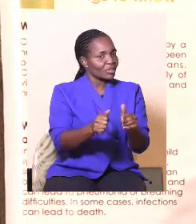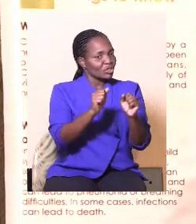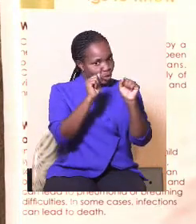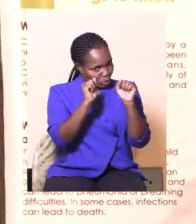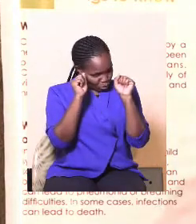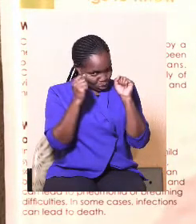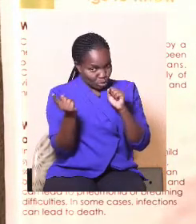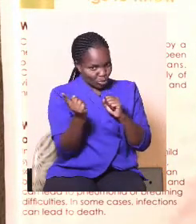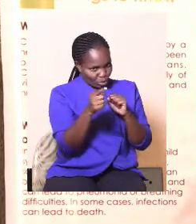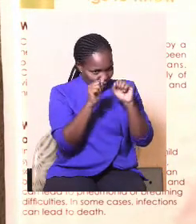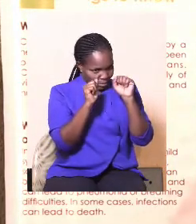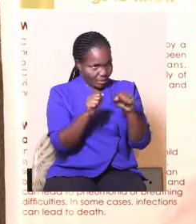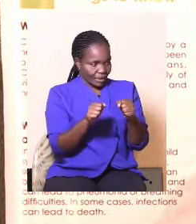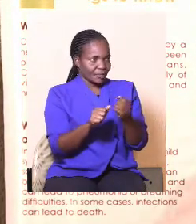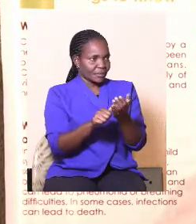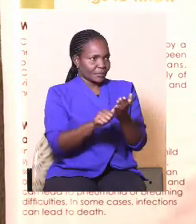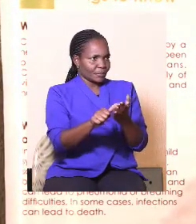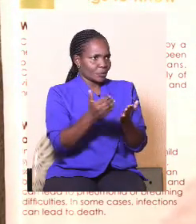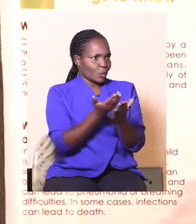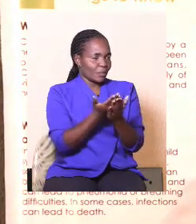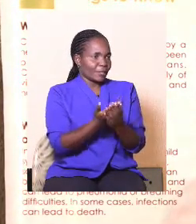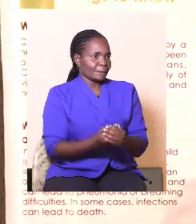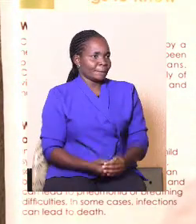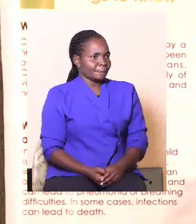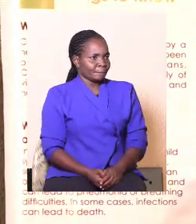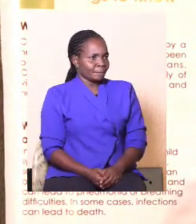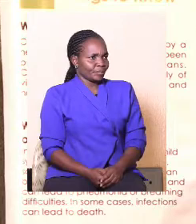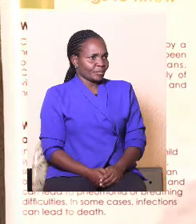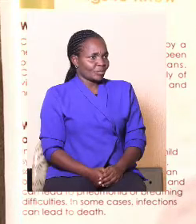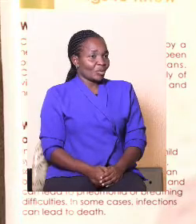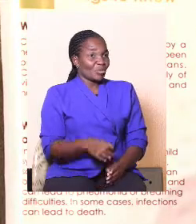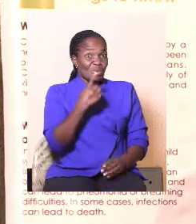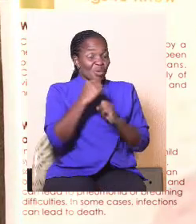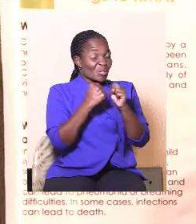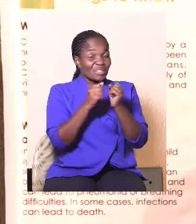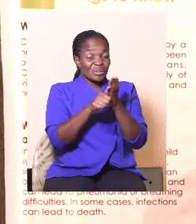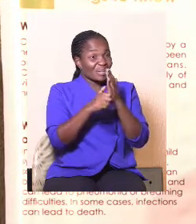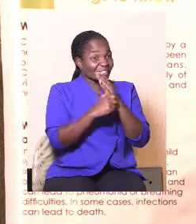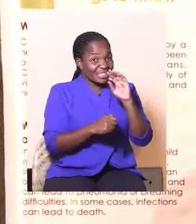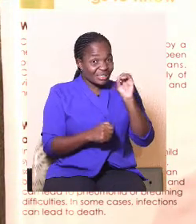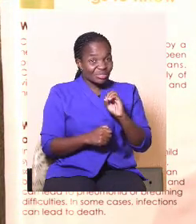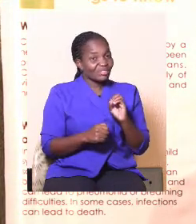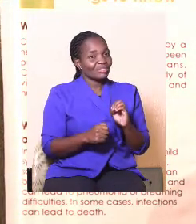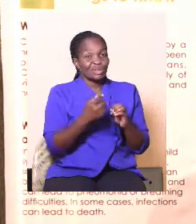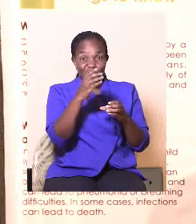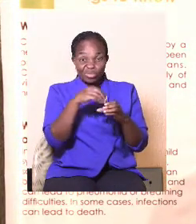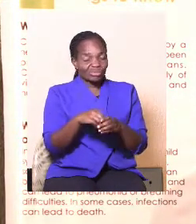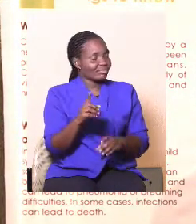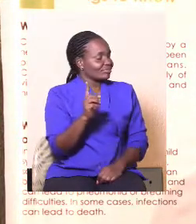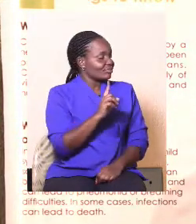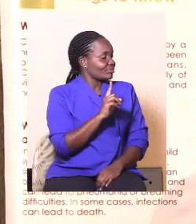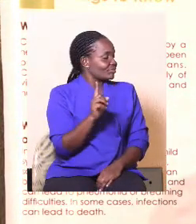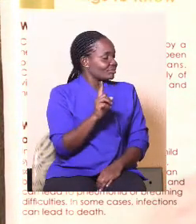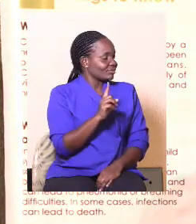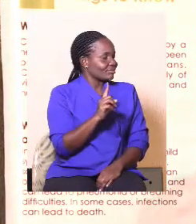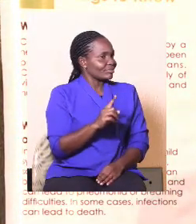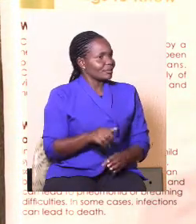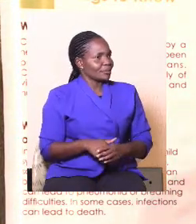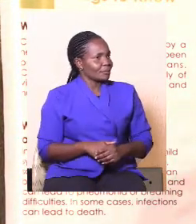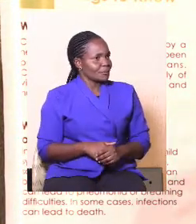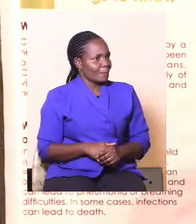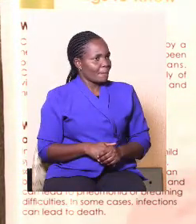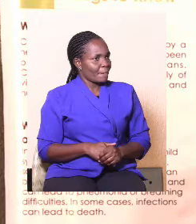words, 1 month of your previous year's tax. If you have not paid tax, you will not qualify. So we want to encourage Namibians to